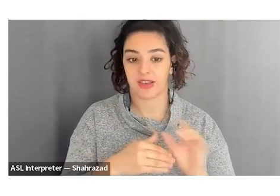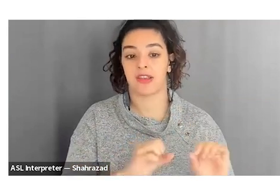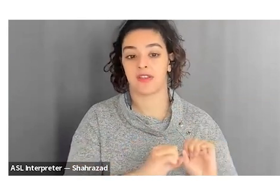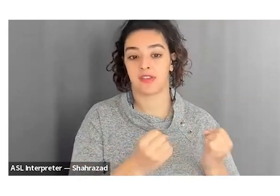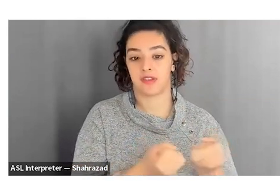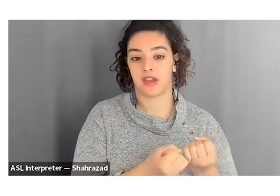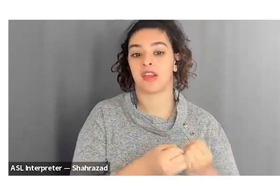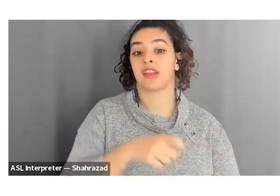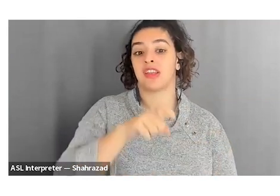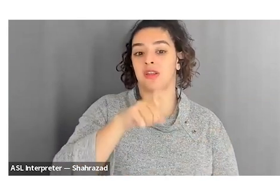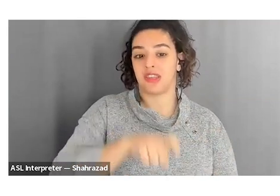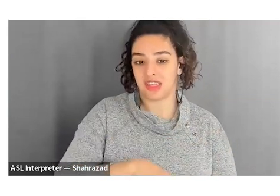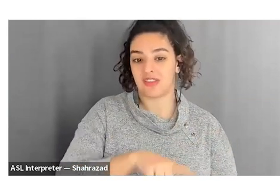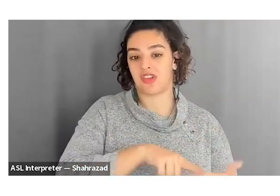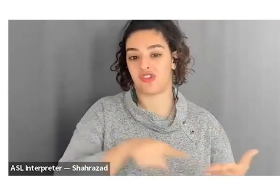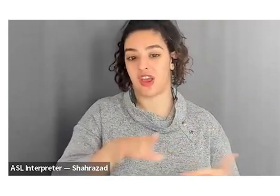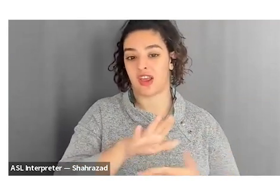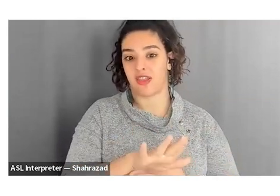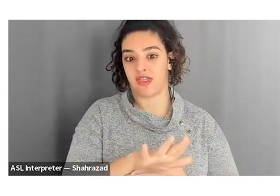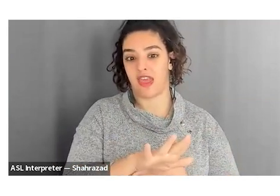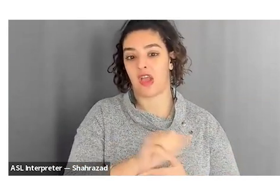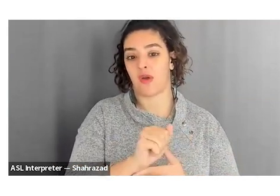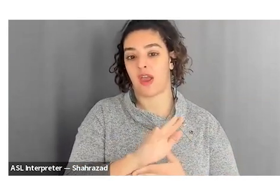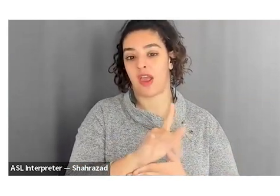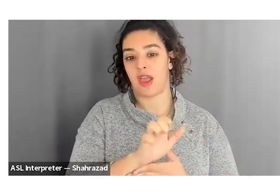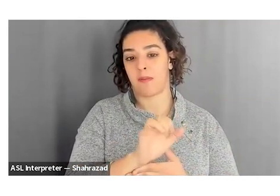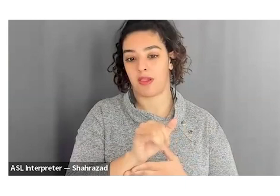ableism and get out of the way. I think it's really important.